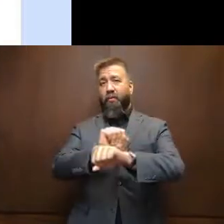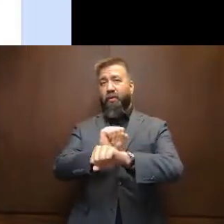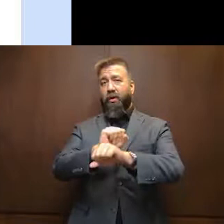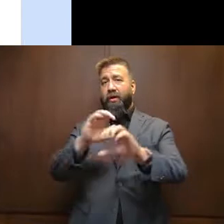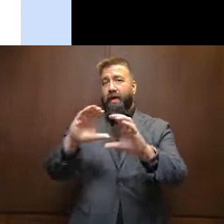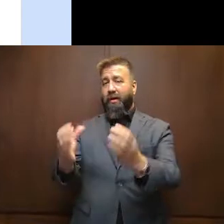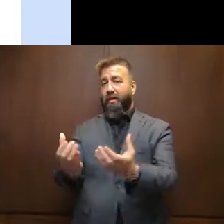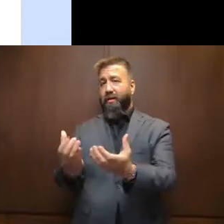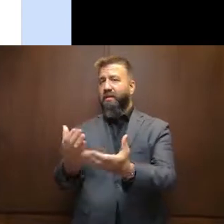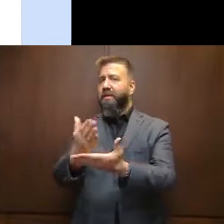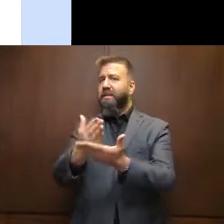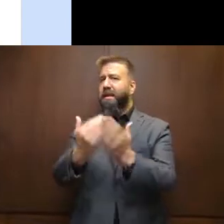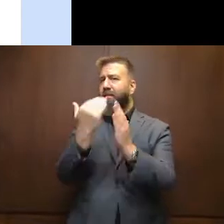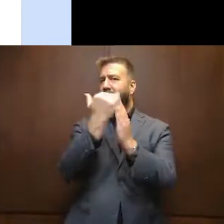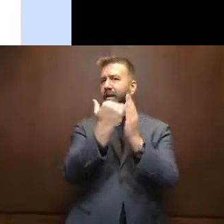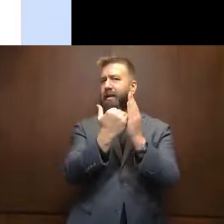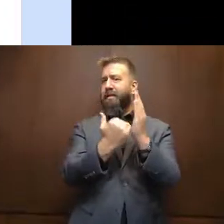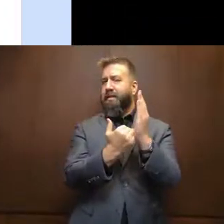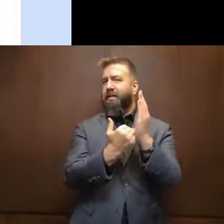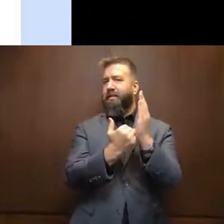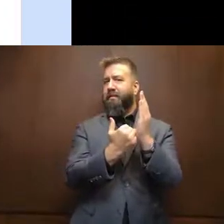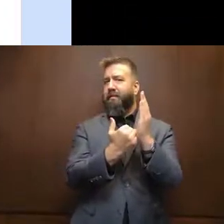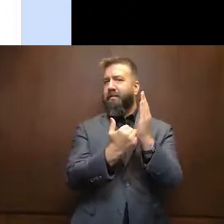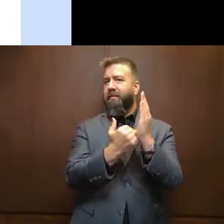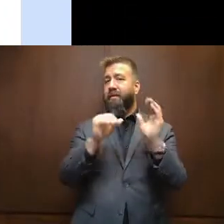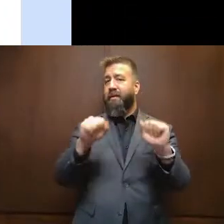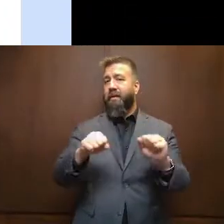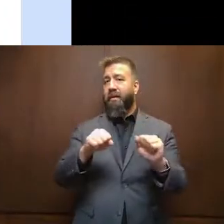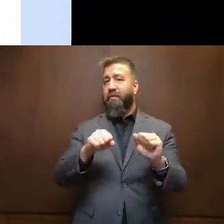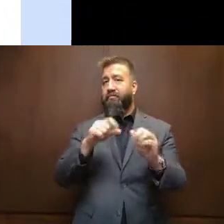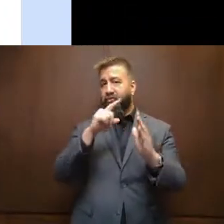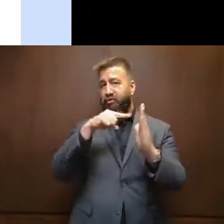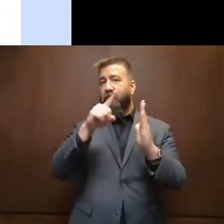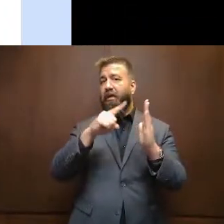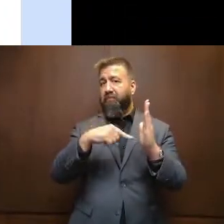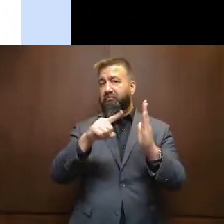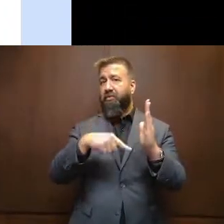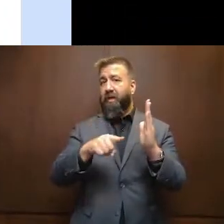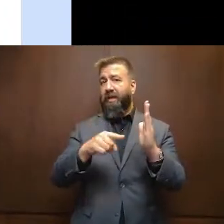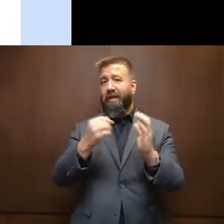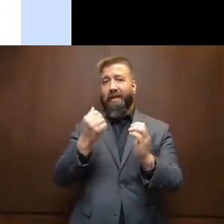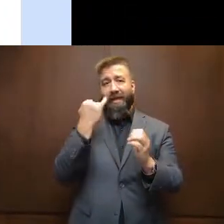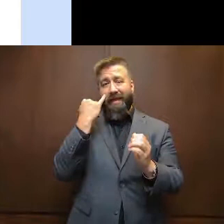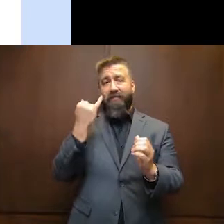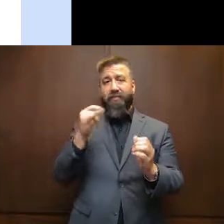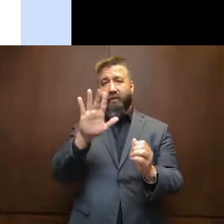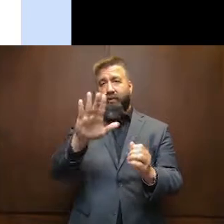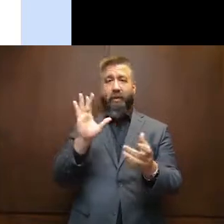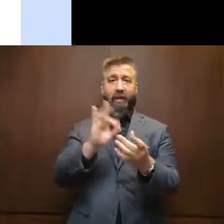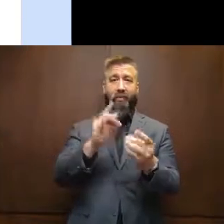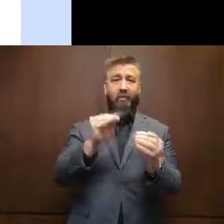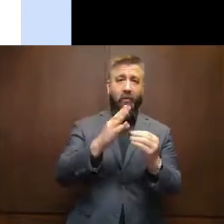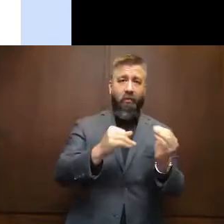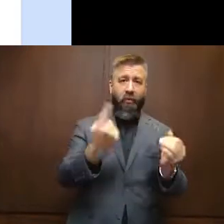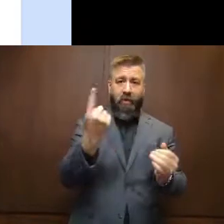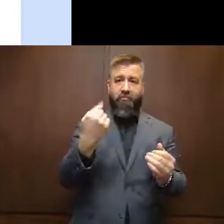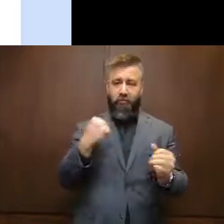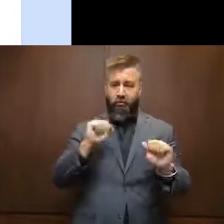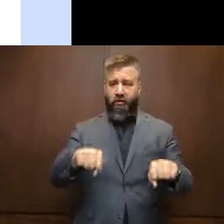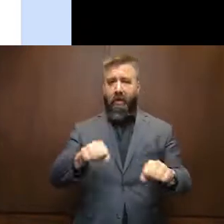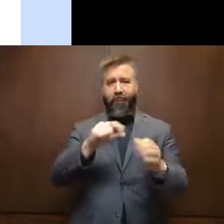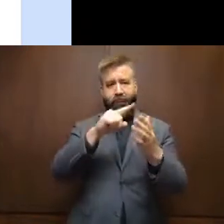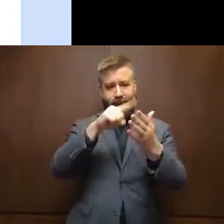some listed that as defined by IDPH, and you can check multiple if multiple apply to you. And again, in